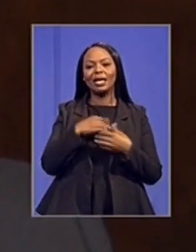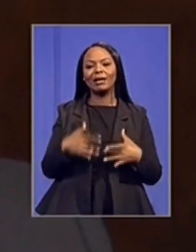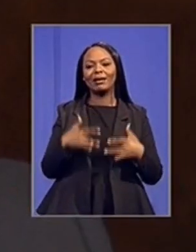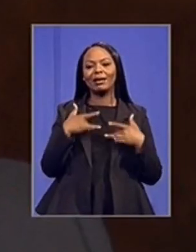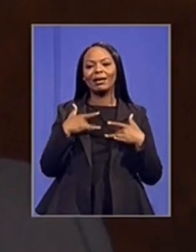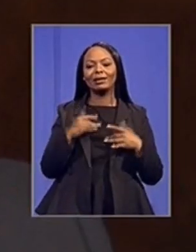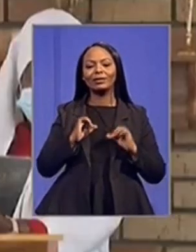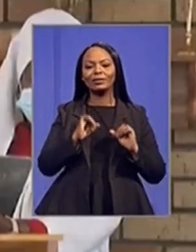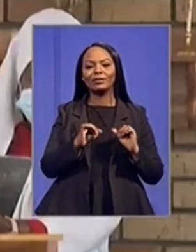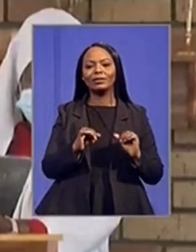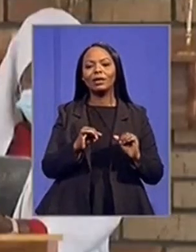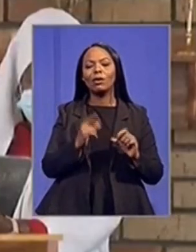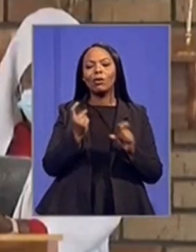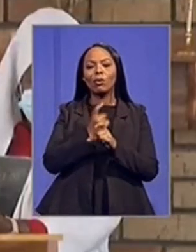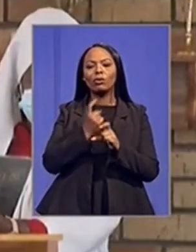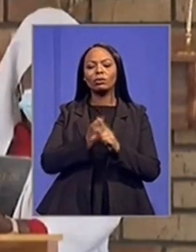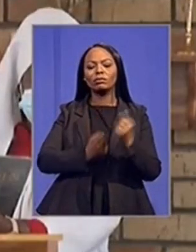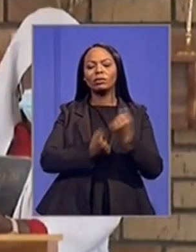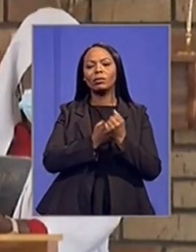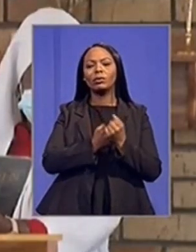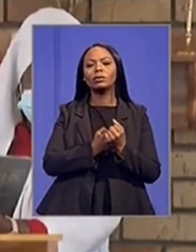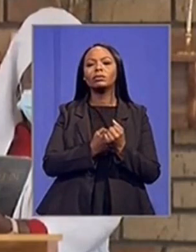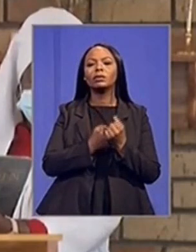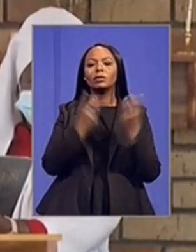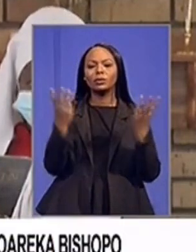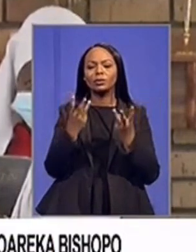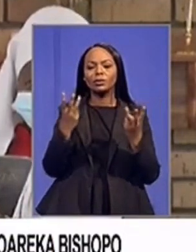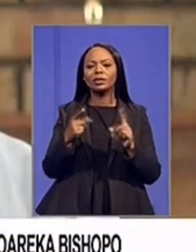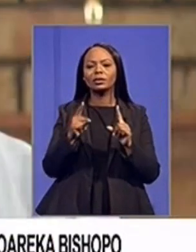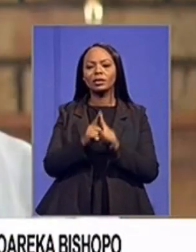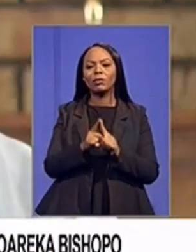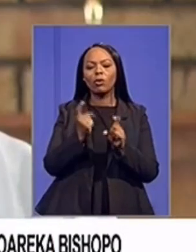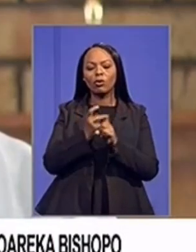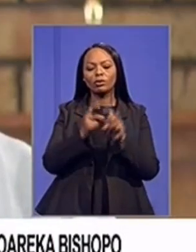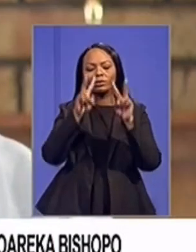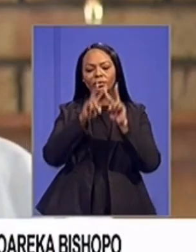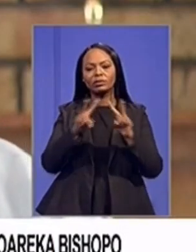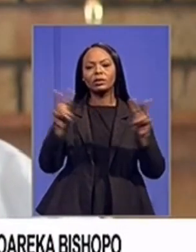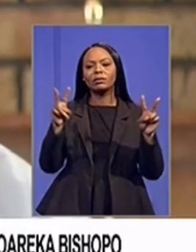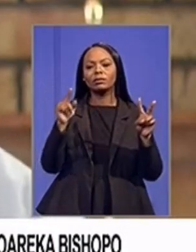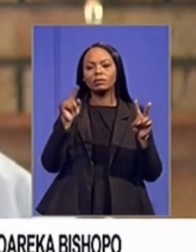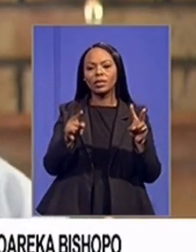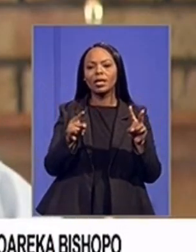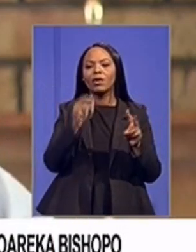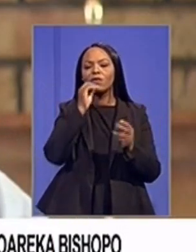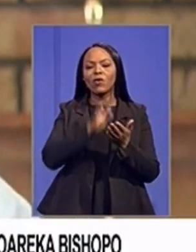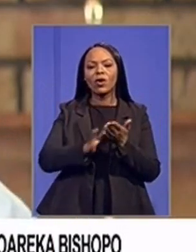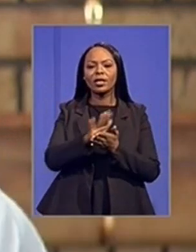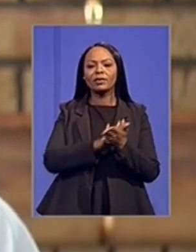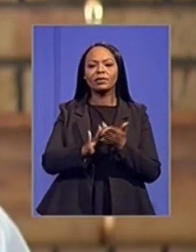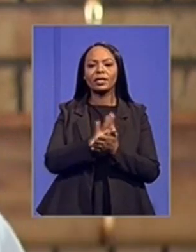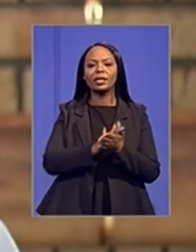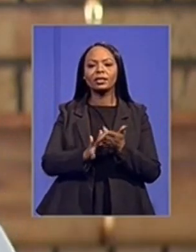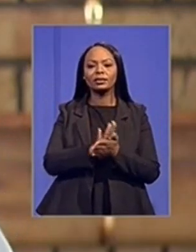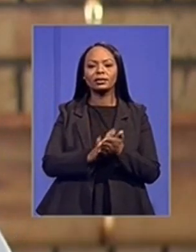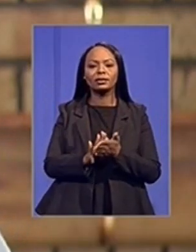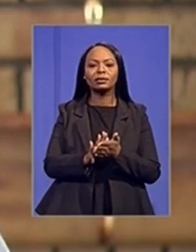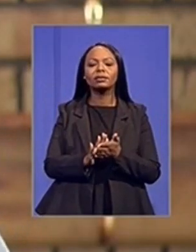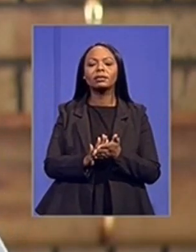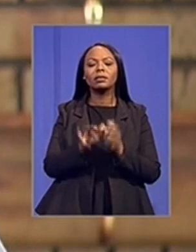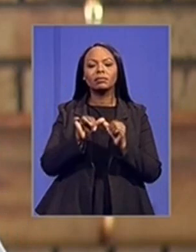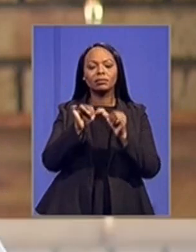e bile mohlala o motle hlakoreng la tshwarelano kgotso le toka. Archbishop Tutu knew that he would go